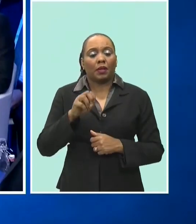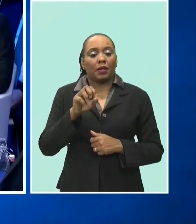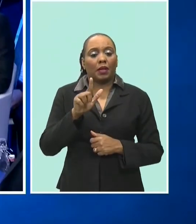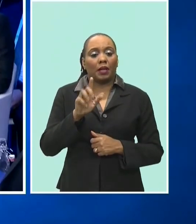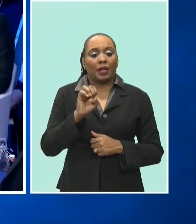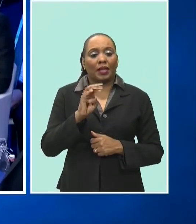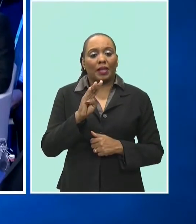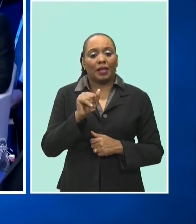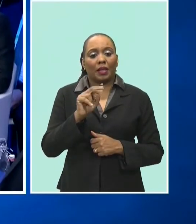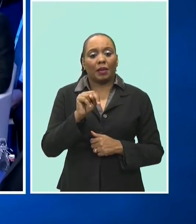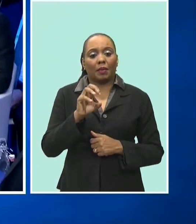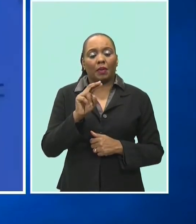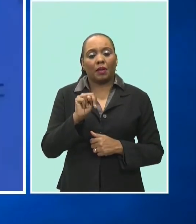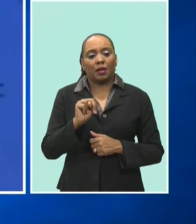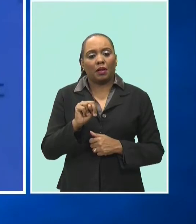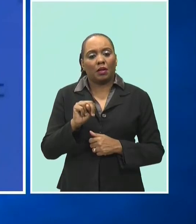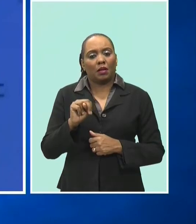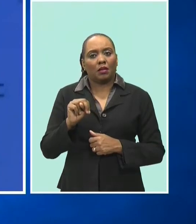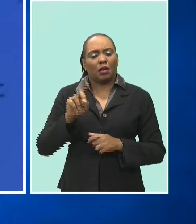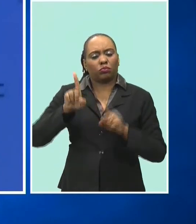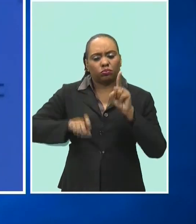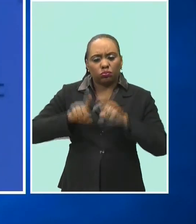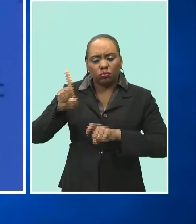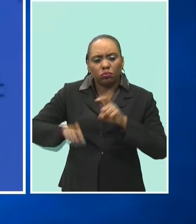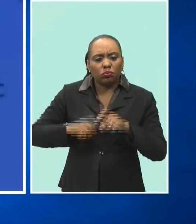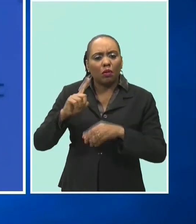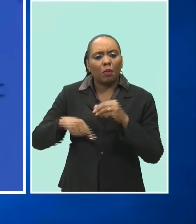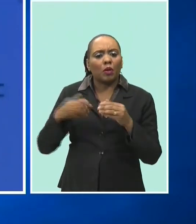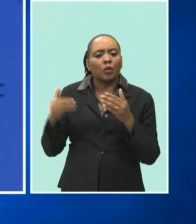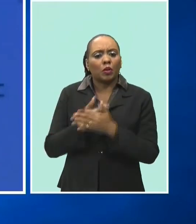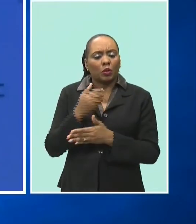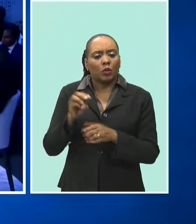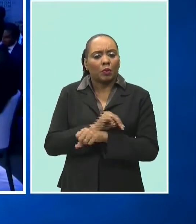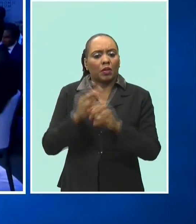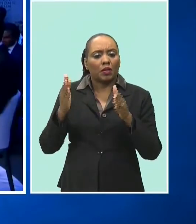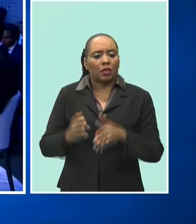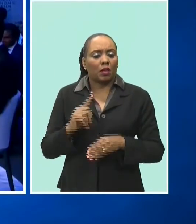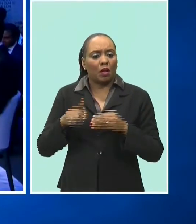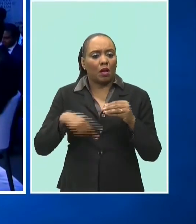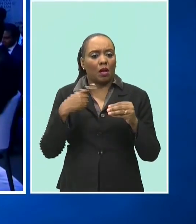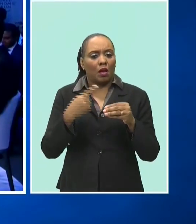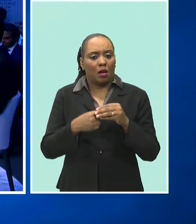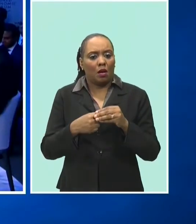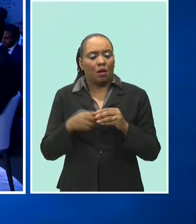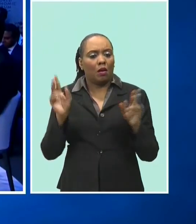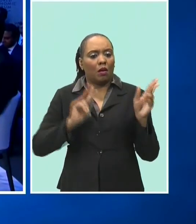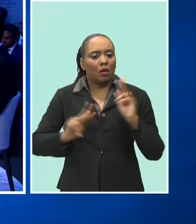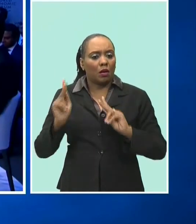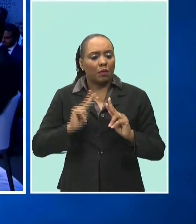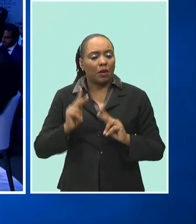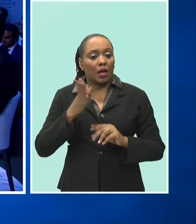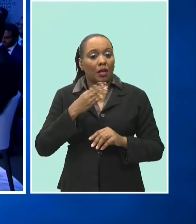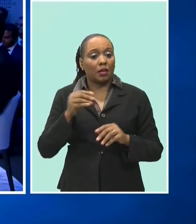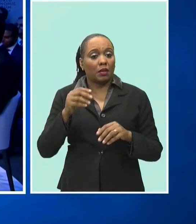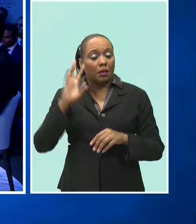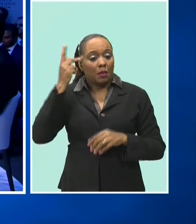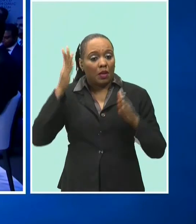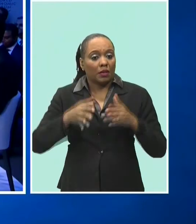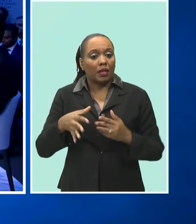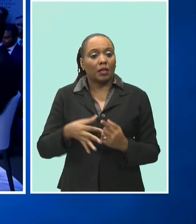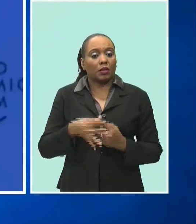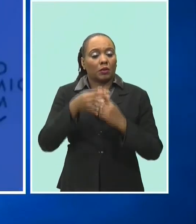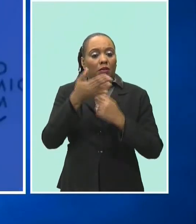ones questioning the ability of the new ministers to investigate corruption allegations against the politicians who appointed them. Among